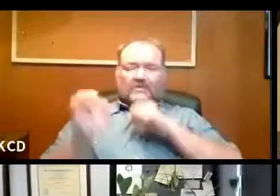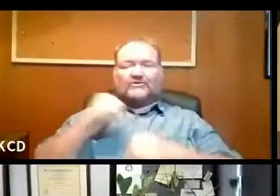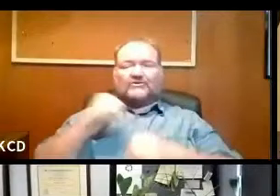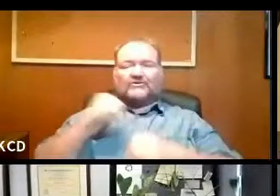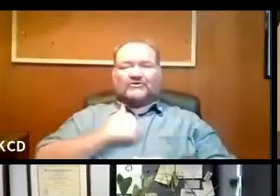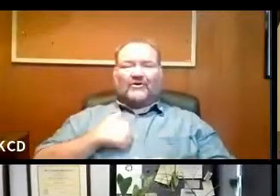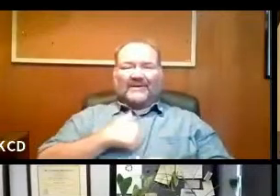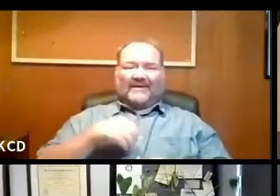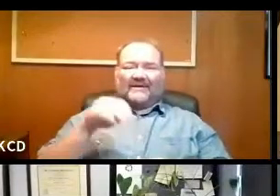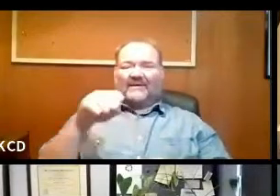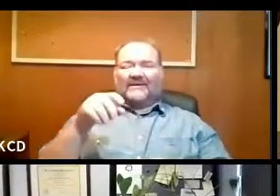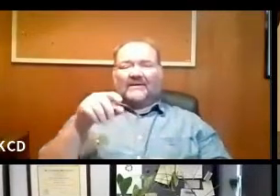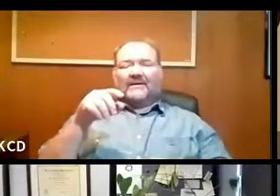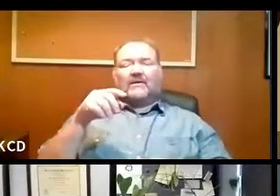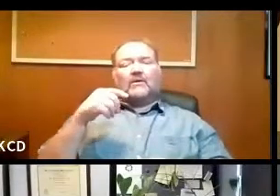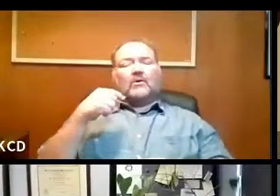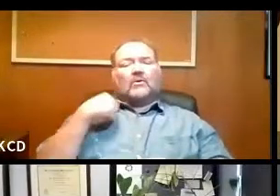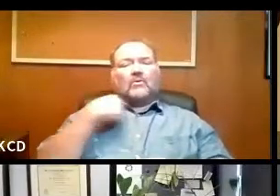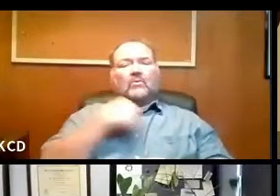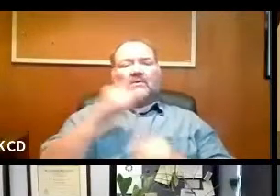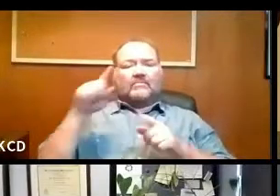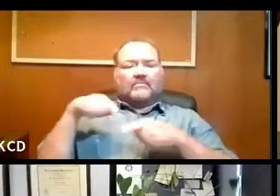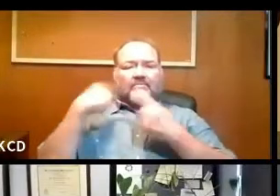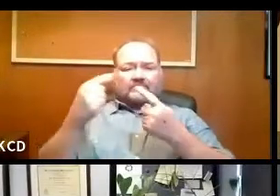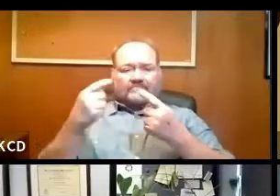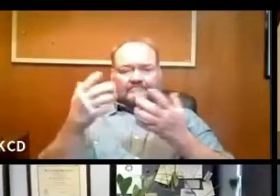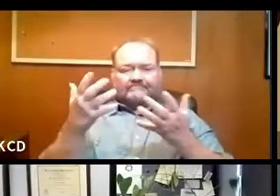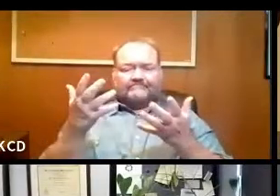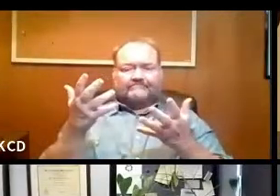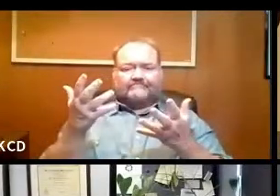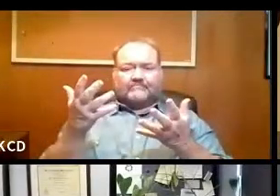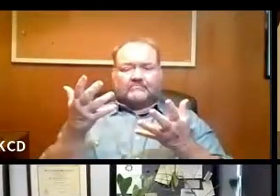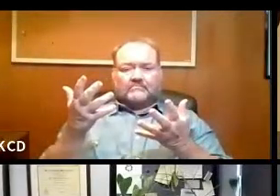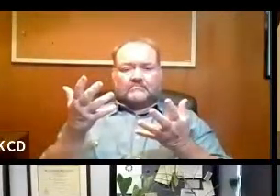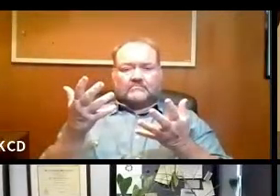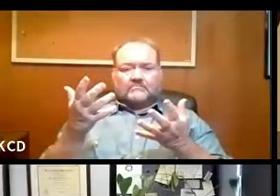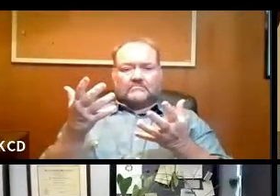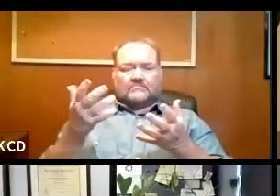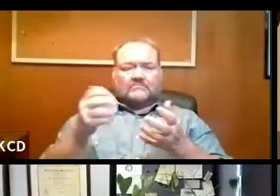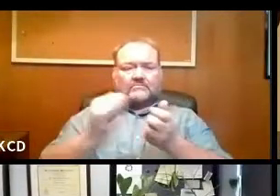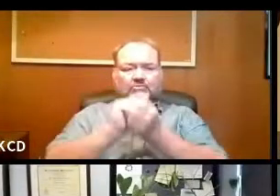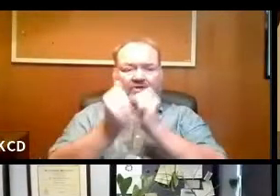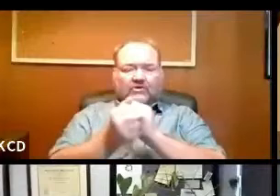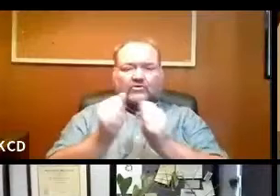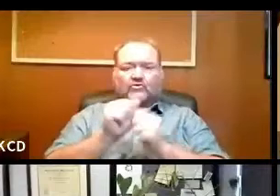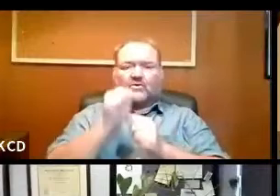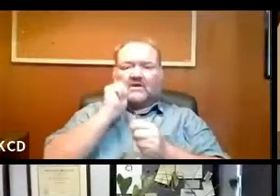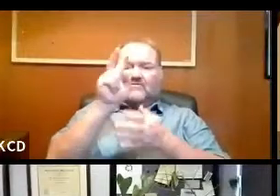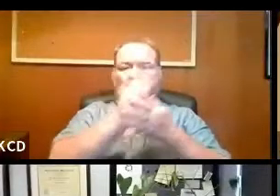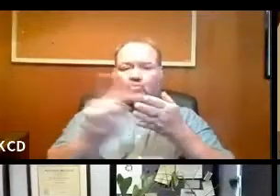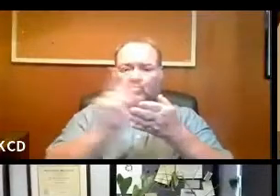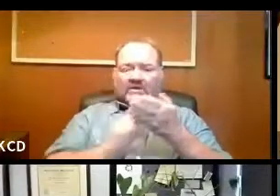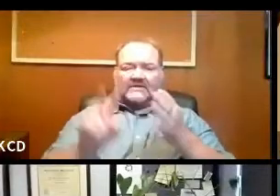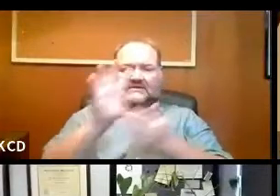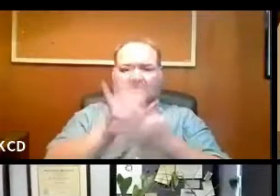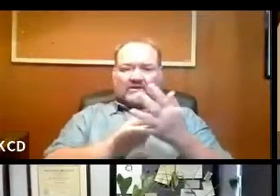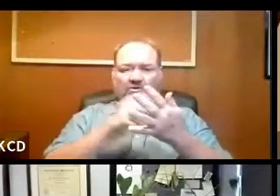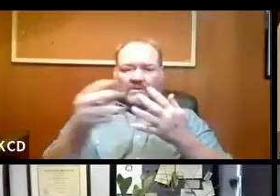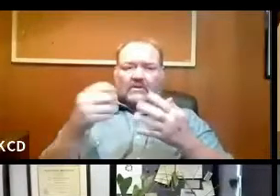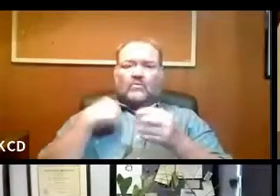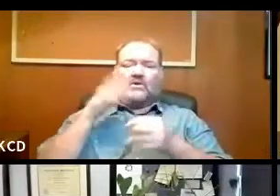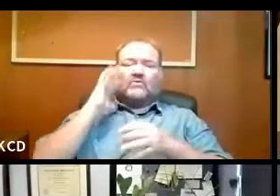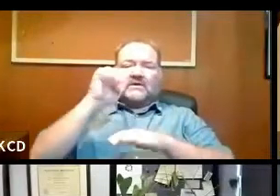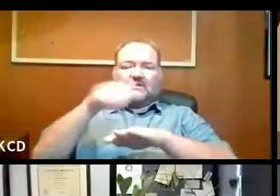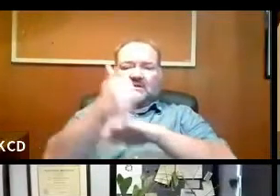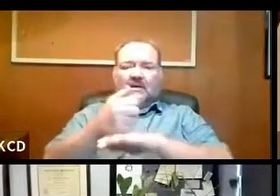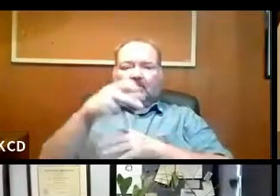Sorry. We have then passed to every other week scheduling, and we will set up that